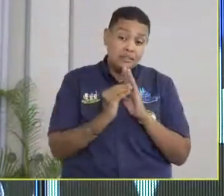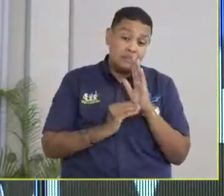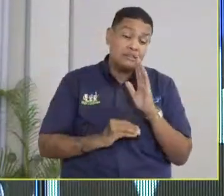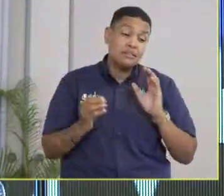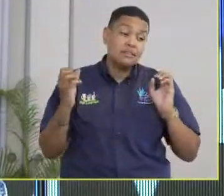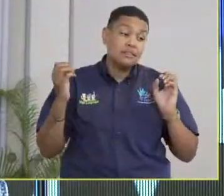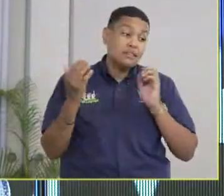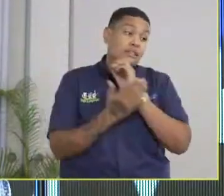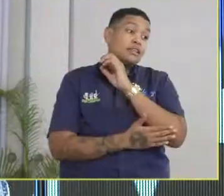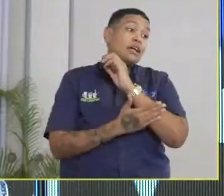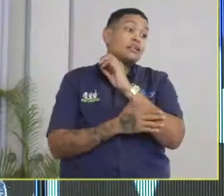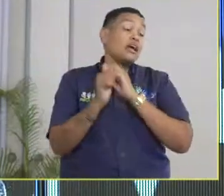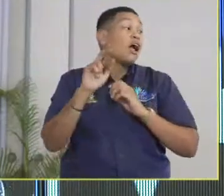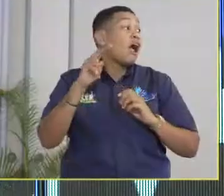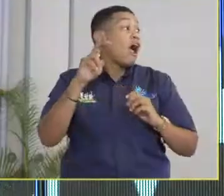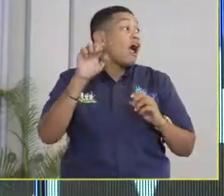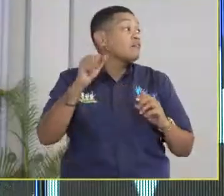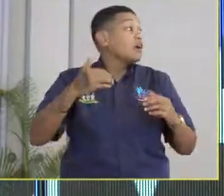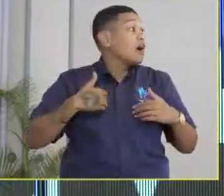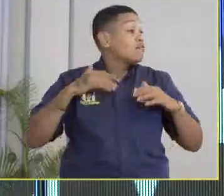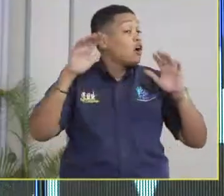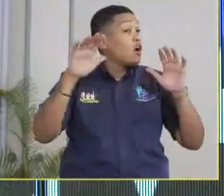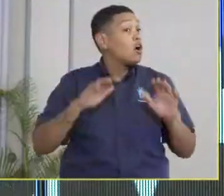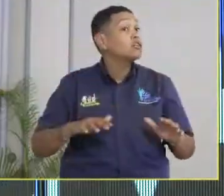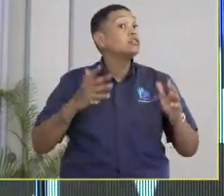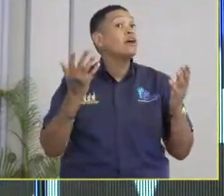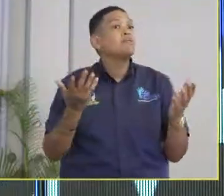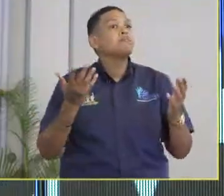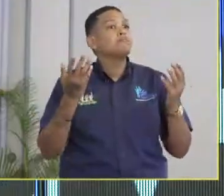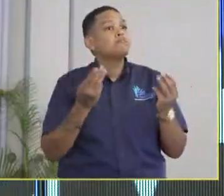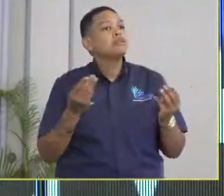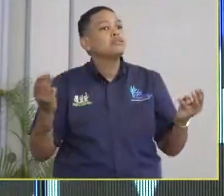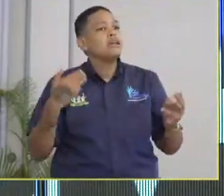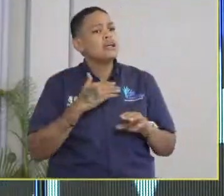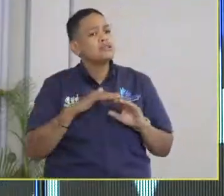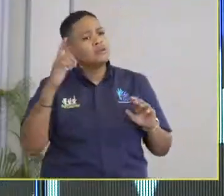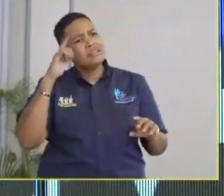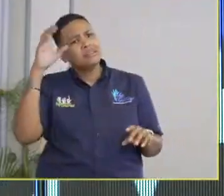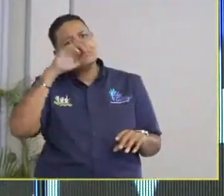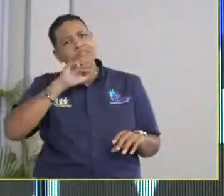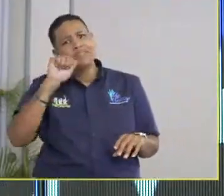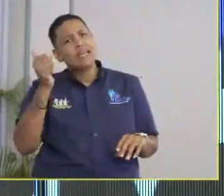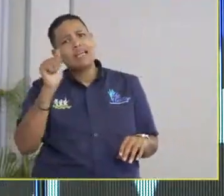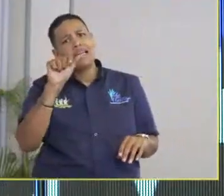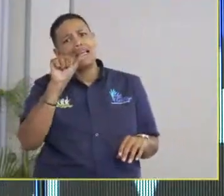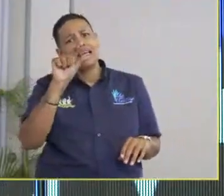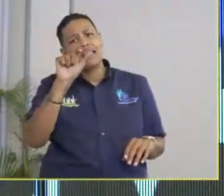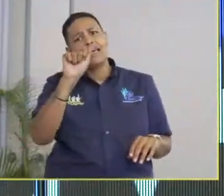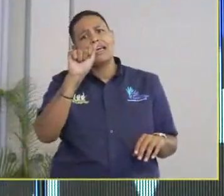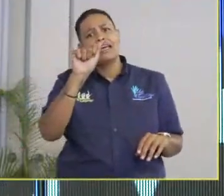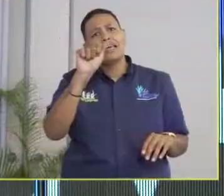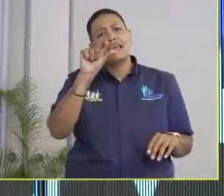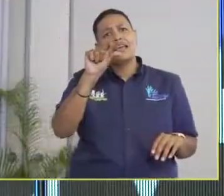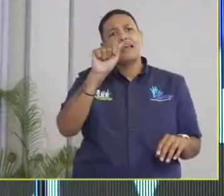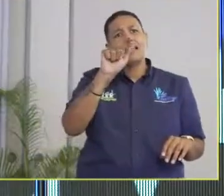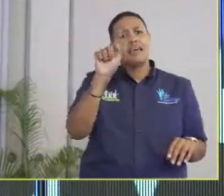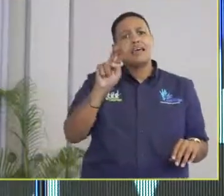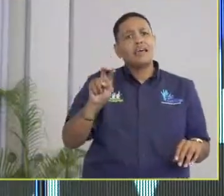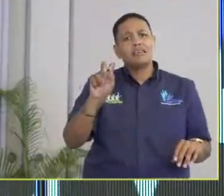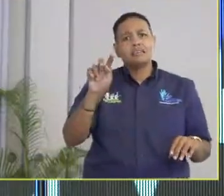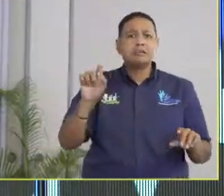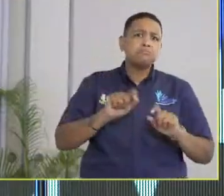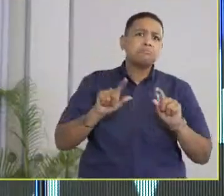Archives has an awesome, I don't think they missed any of the gazettes, Carol, or